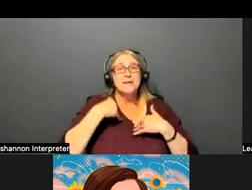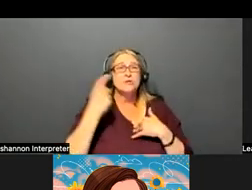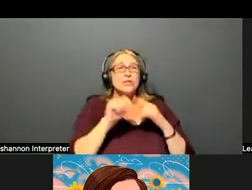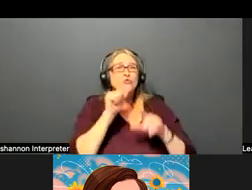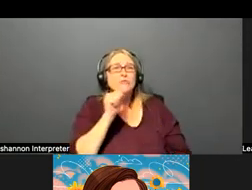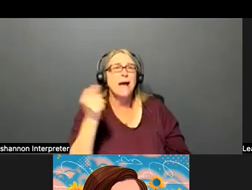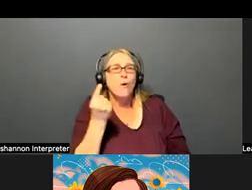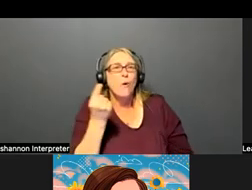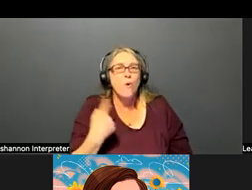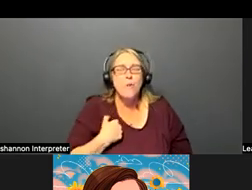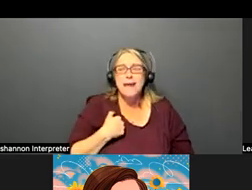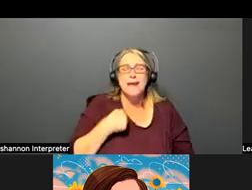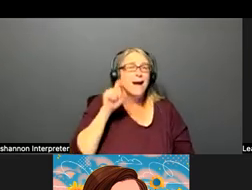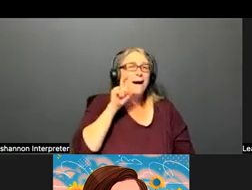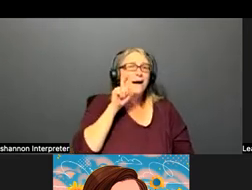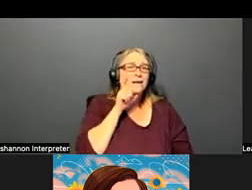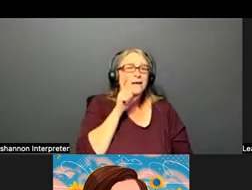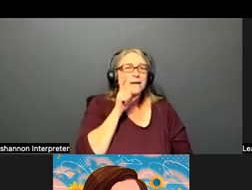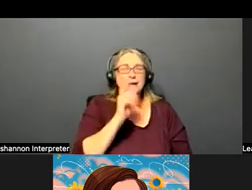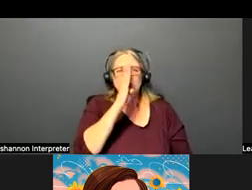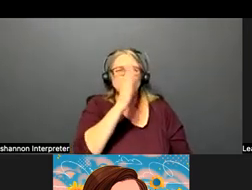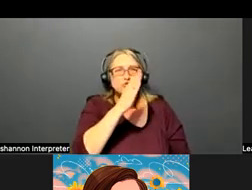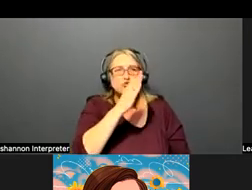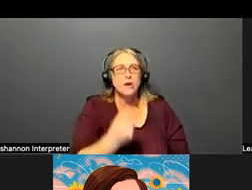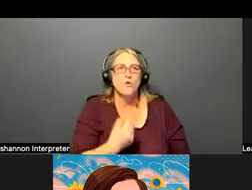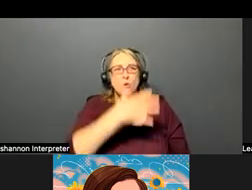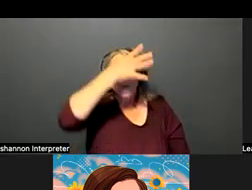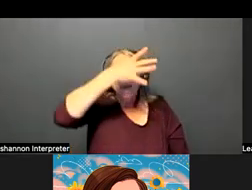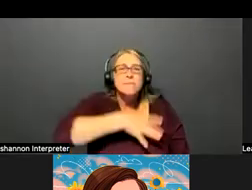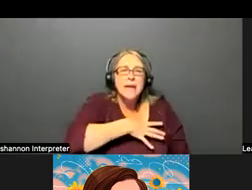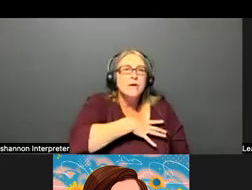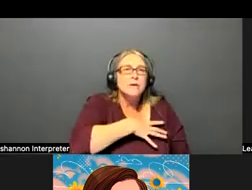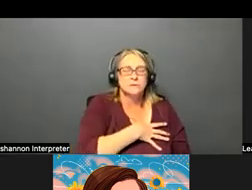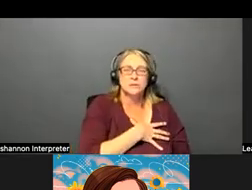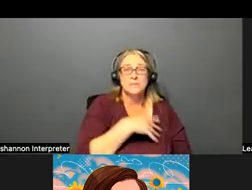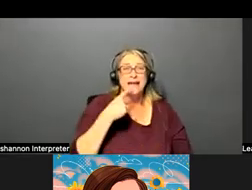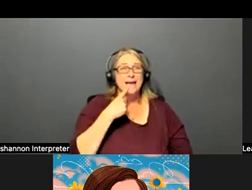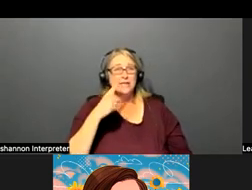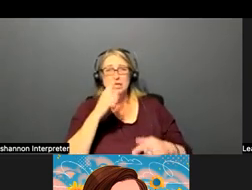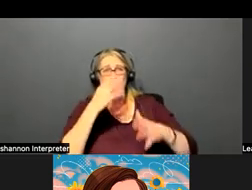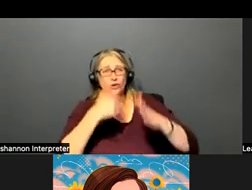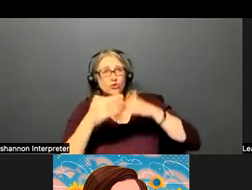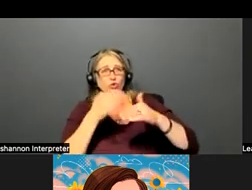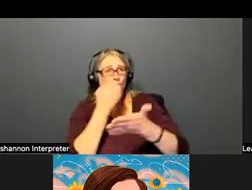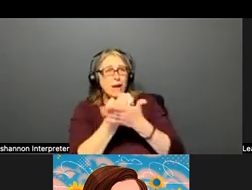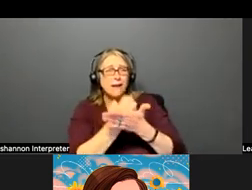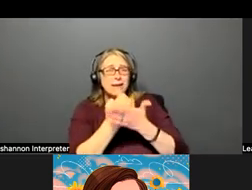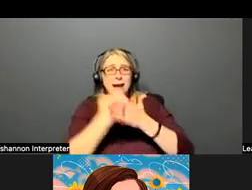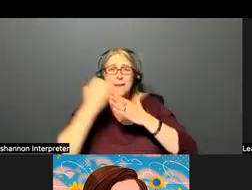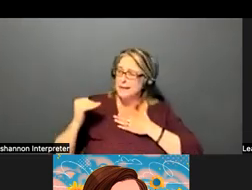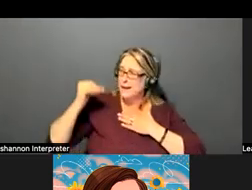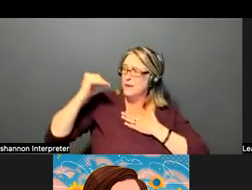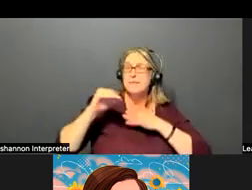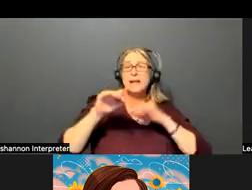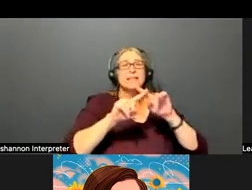just a cisgendered white male. You may have a different socioeconomic upbringing. You might live in a